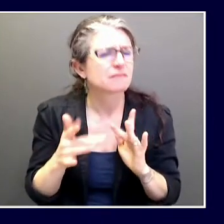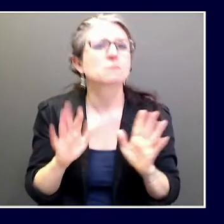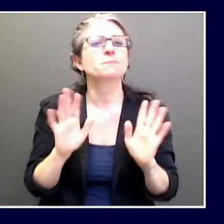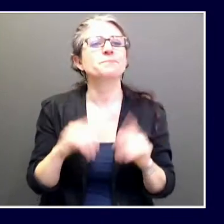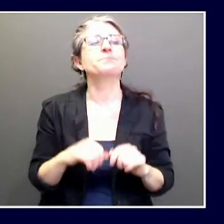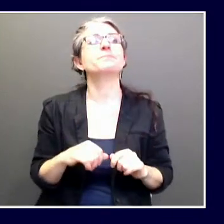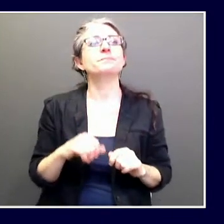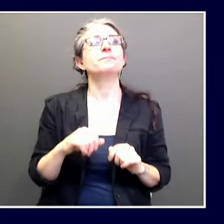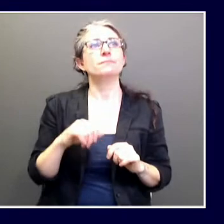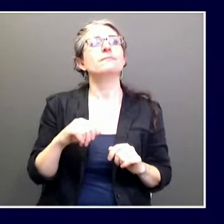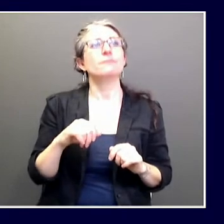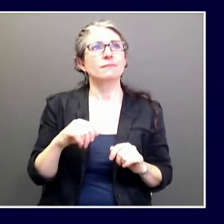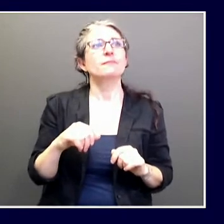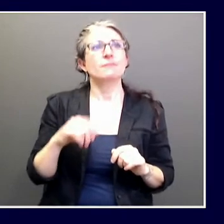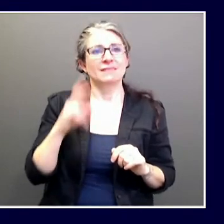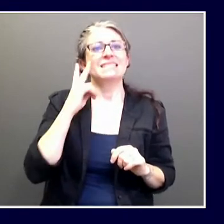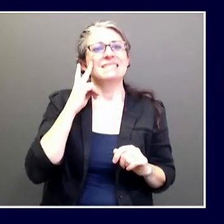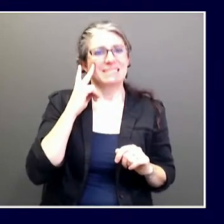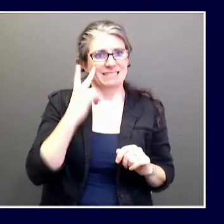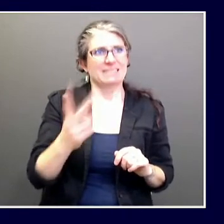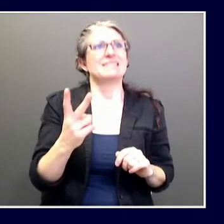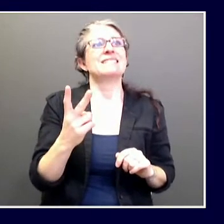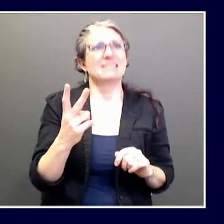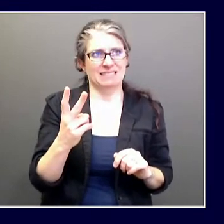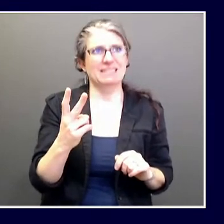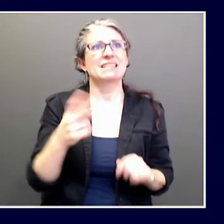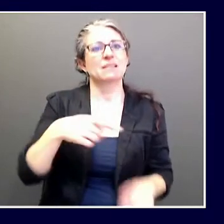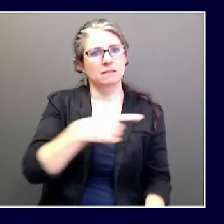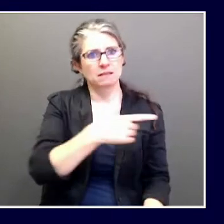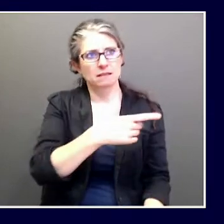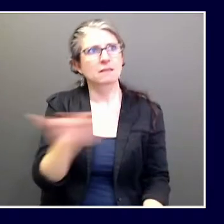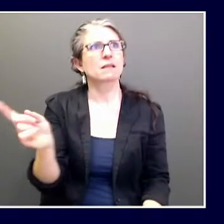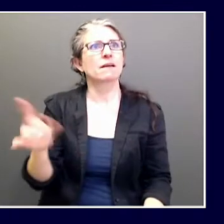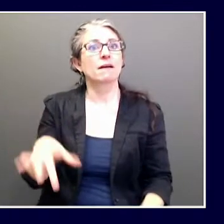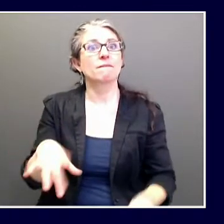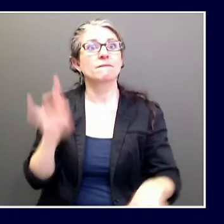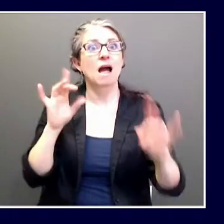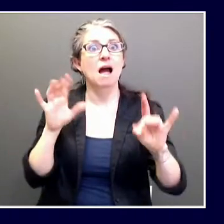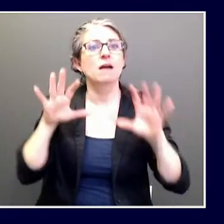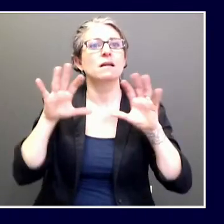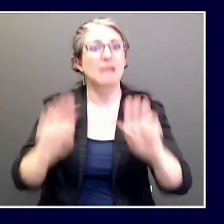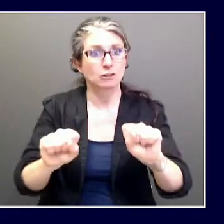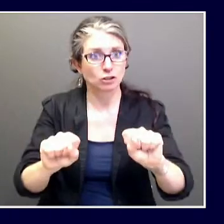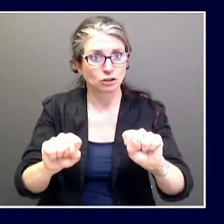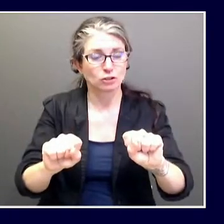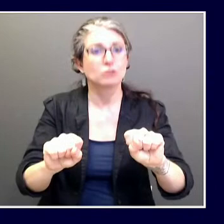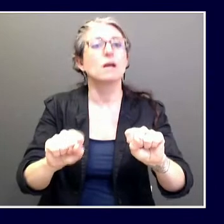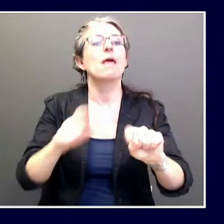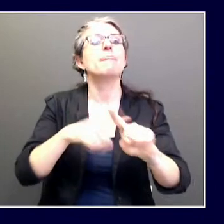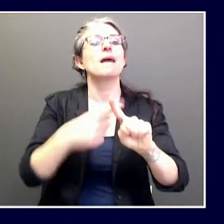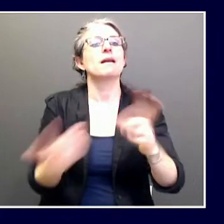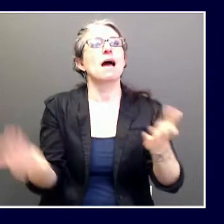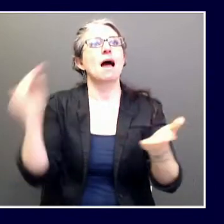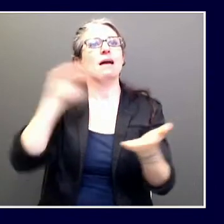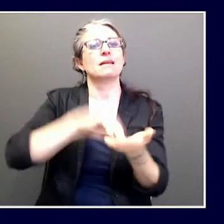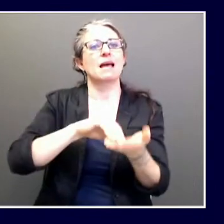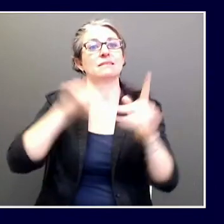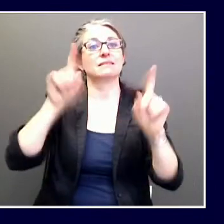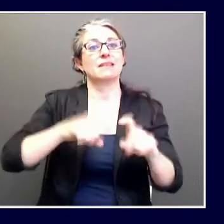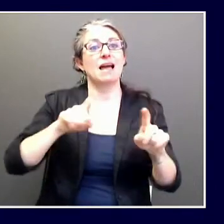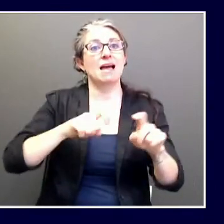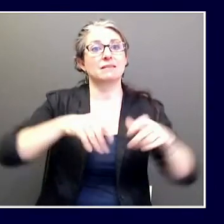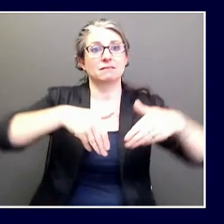follow-up rapid testing, and those students could be back at home rather than in the school setting, and therefore